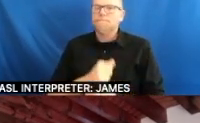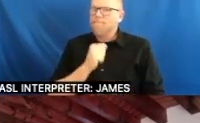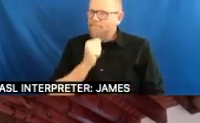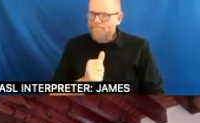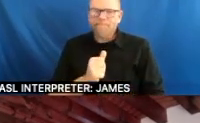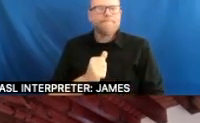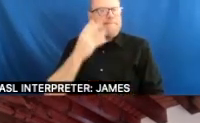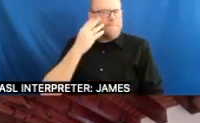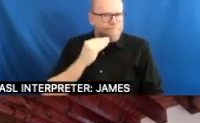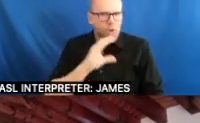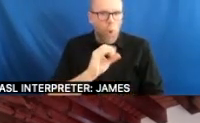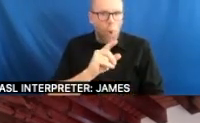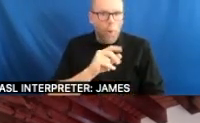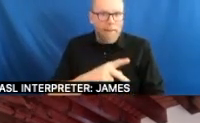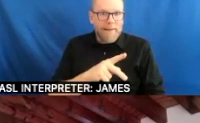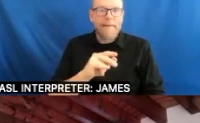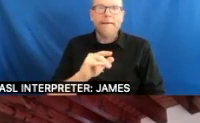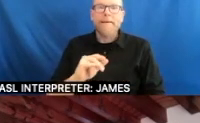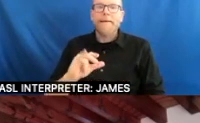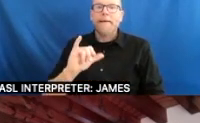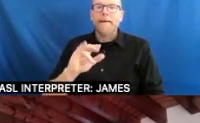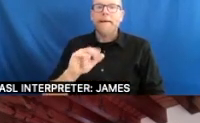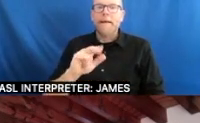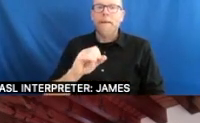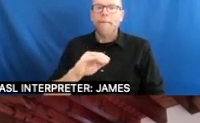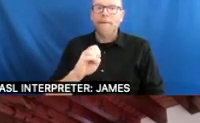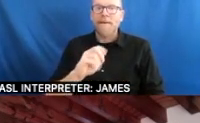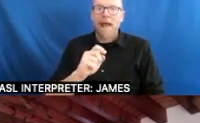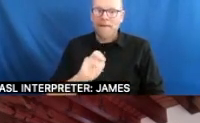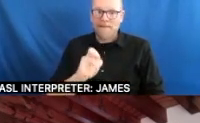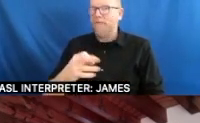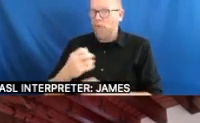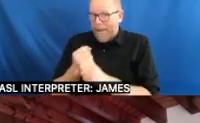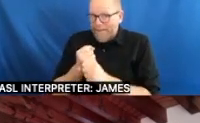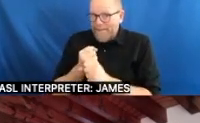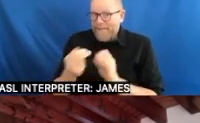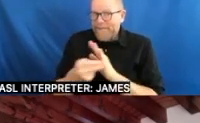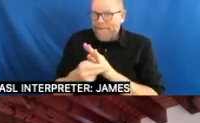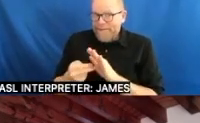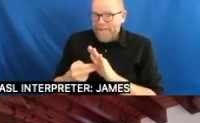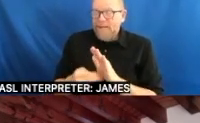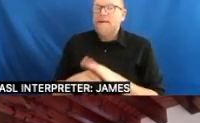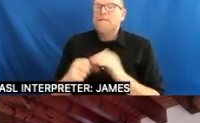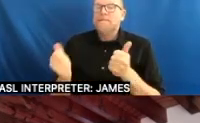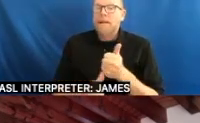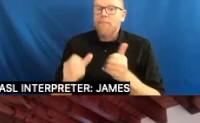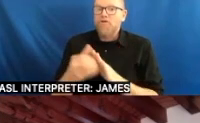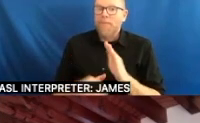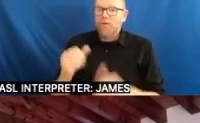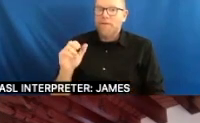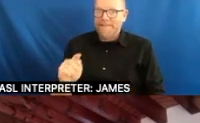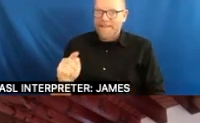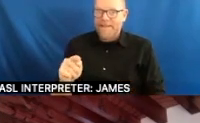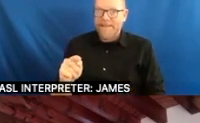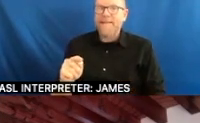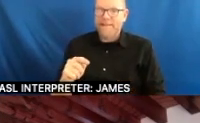corporate income tax if you can get that subchapter T tax exemption, even retained patronage. It